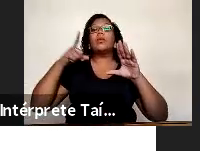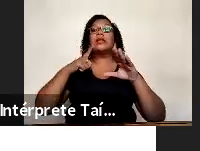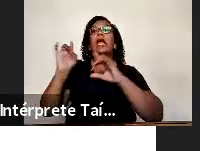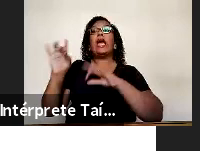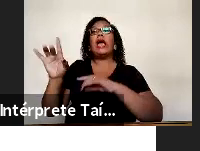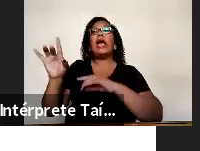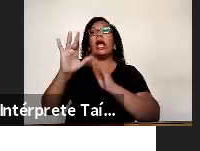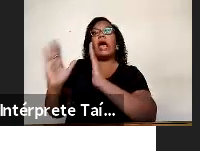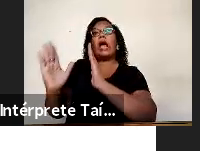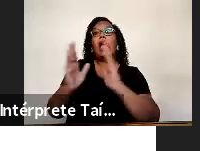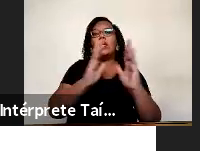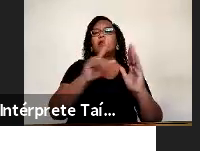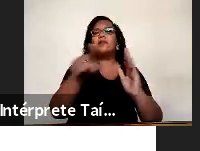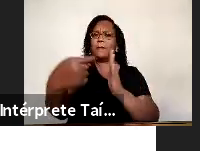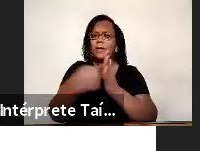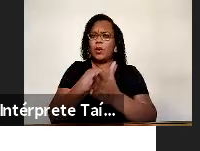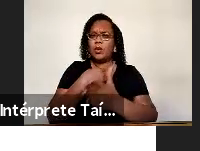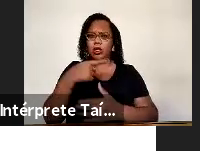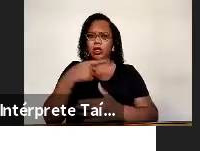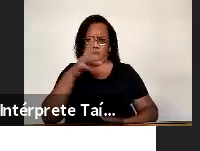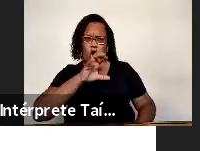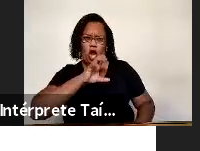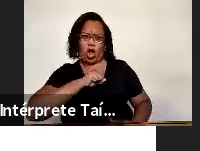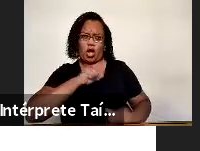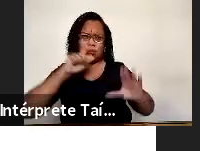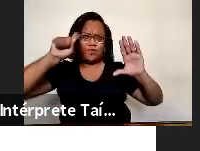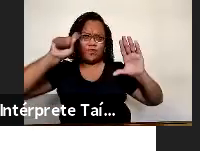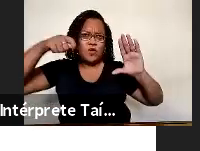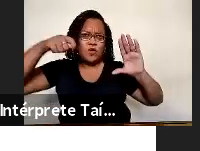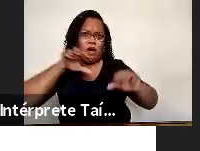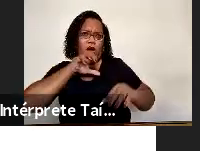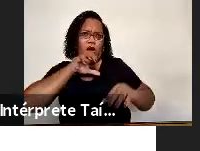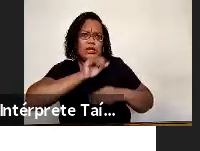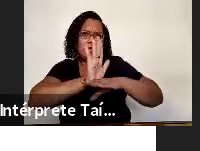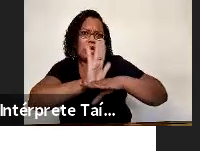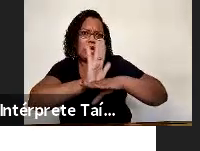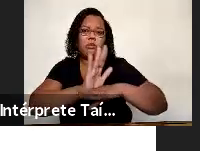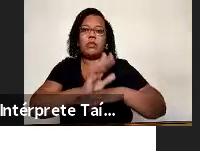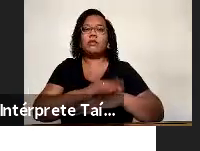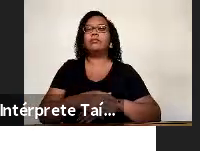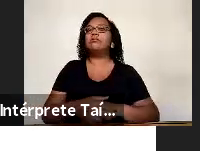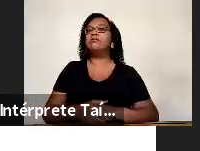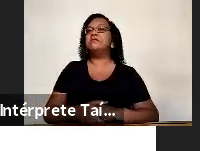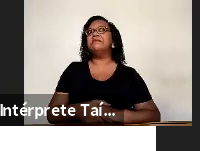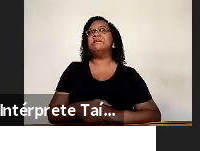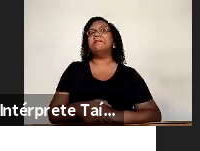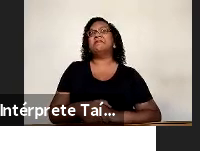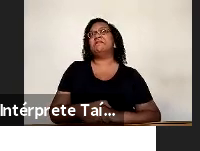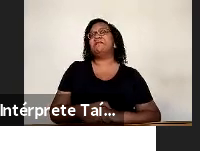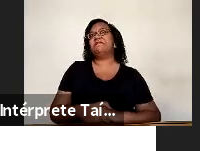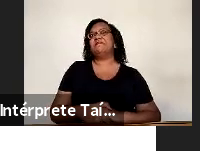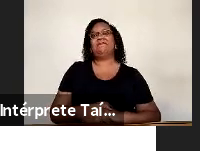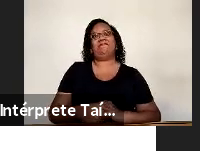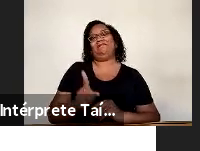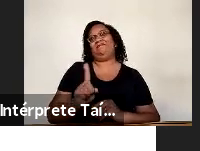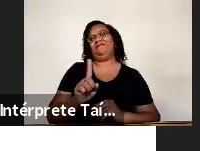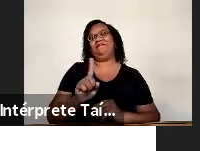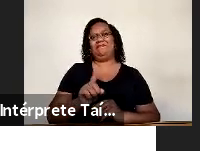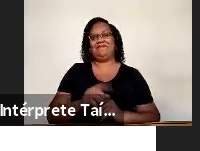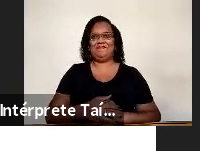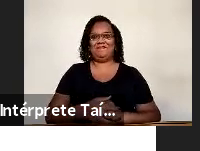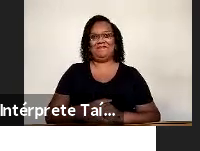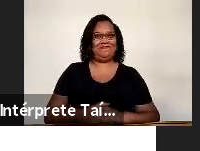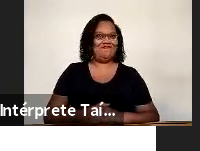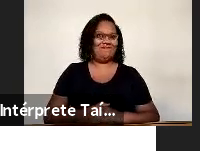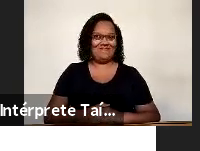you a real cinephile? Do you love going to the movies? Well, the answer is no. But the truth is, you know, just